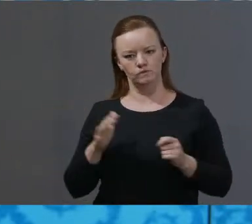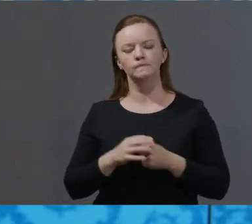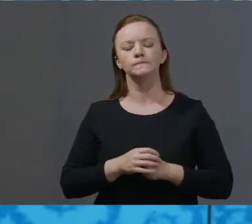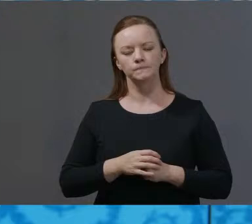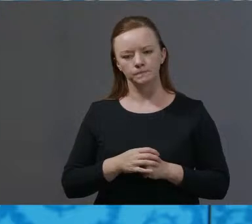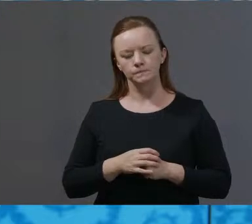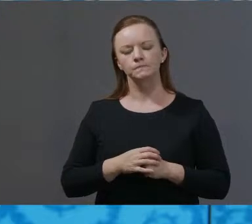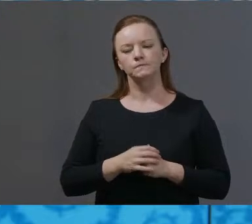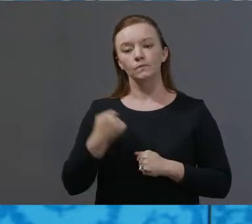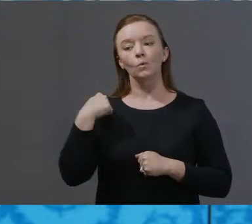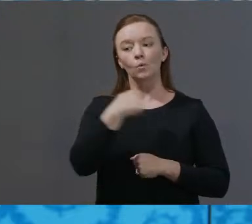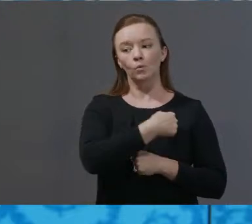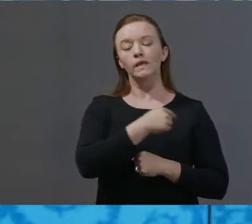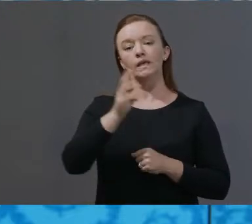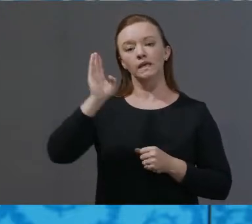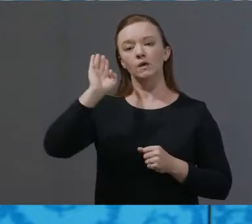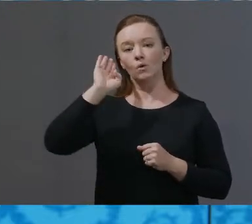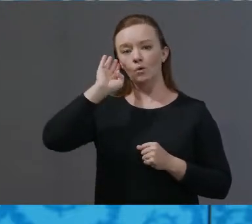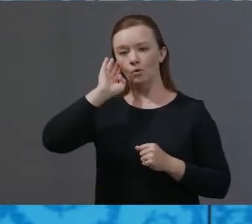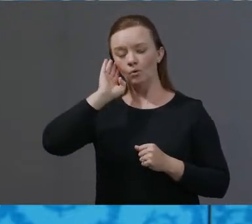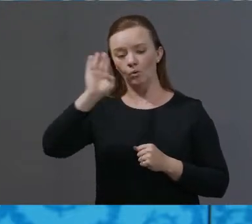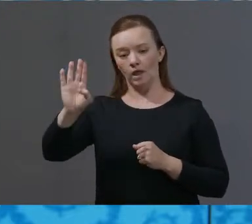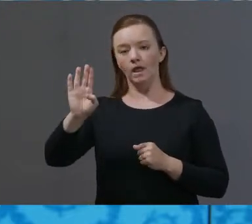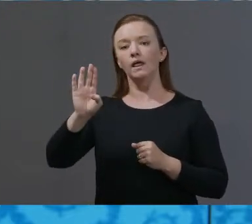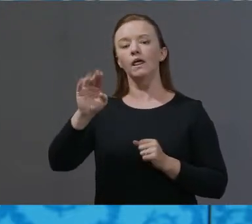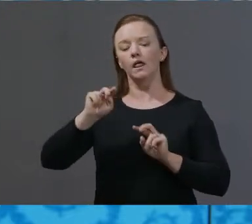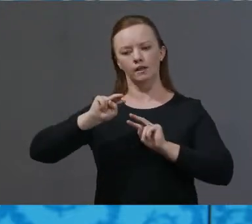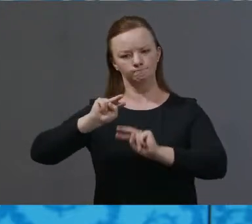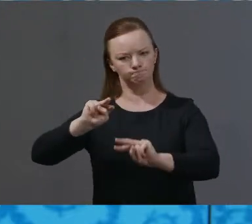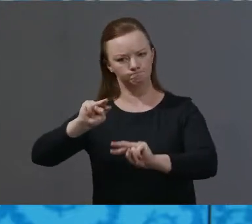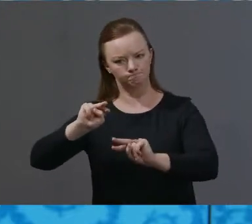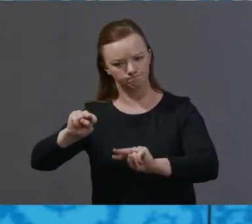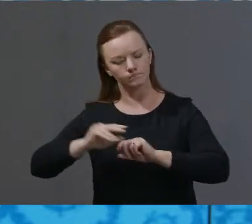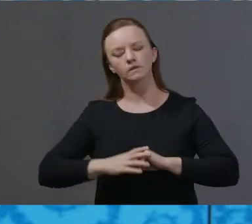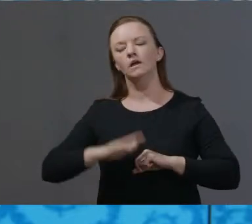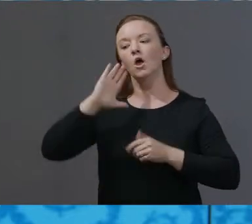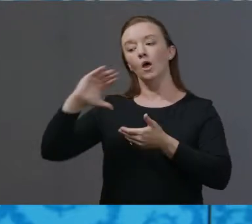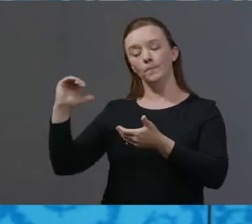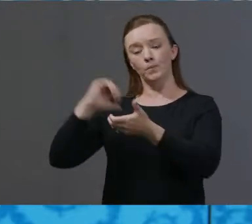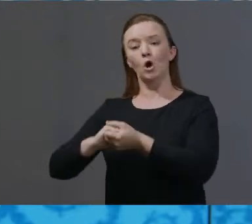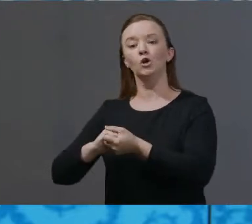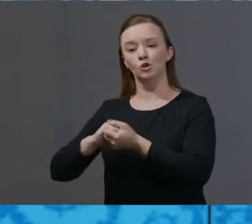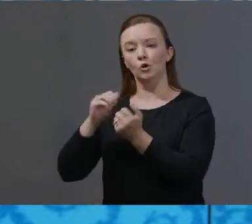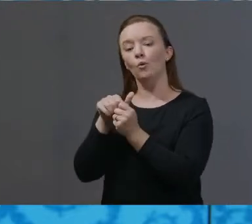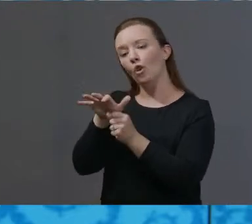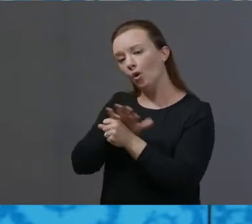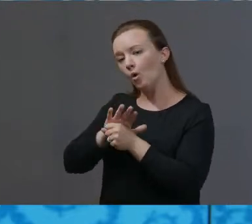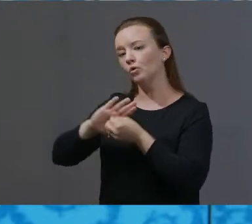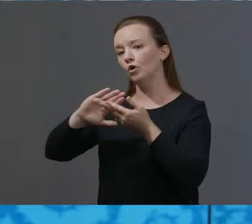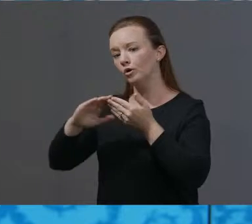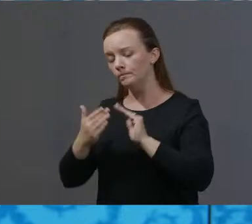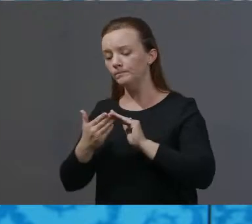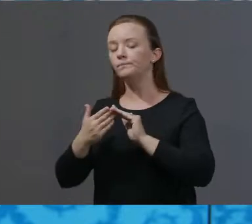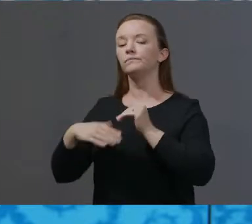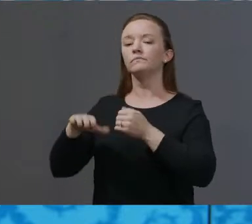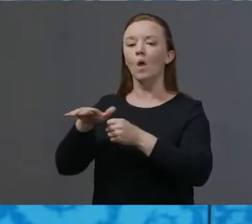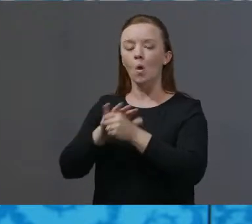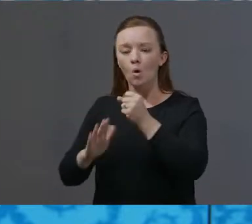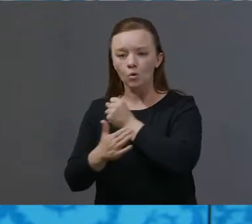gonna be shoulder to the wheel. We're going to be partnering with local communities and with Arizonans.